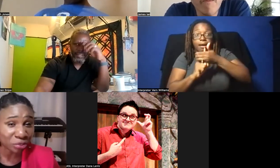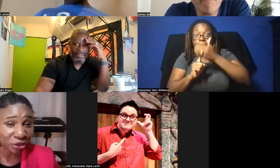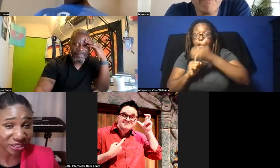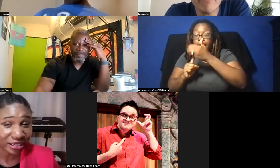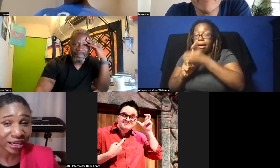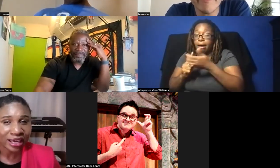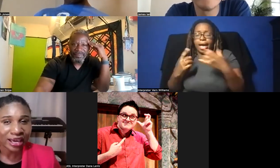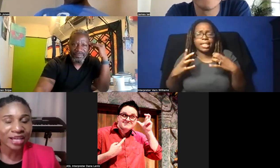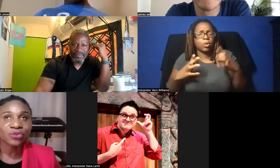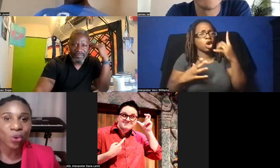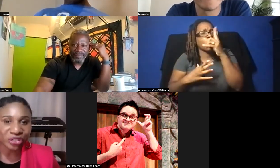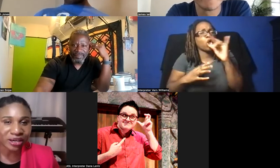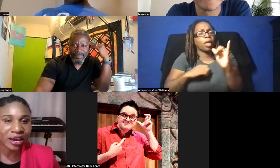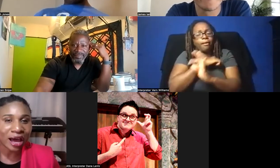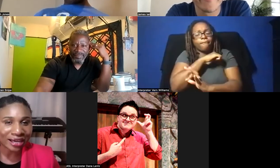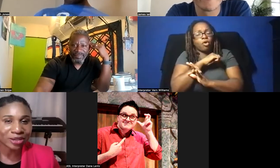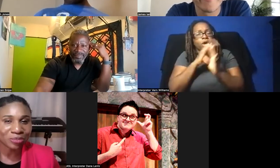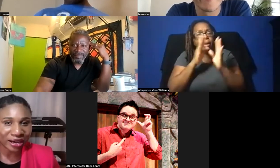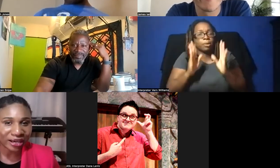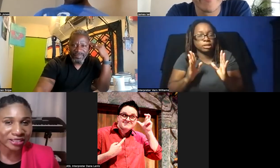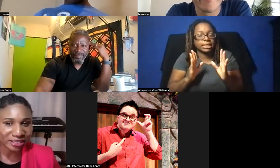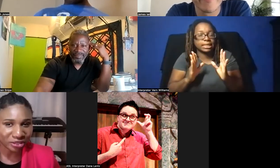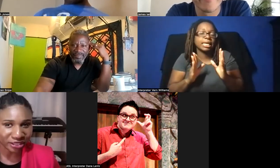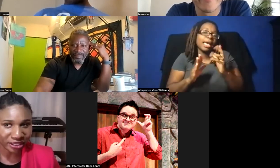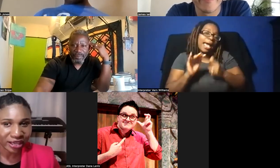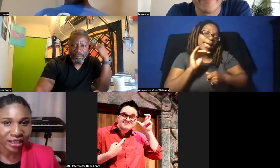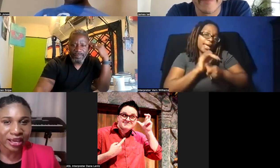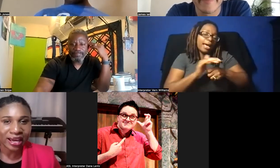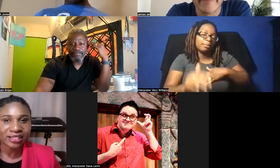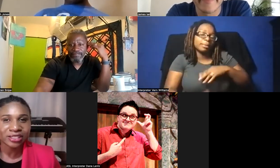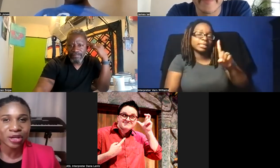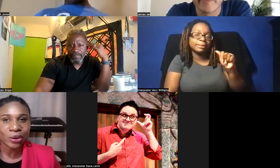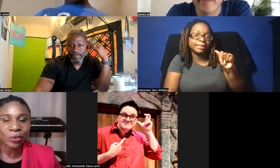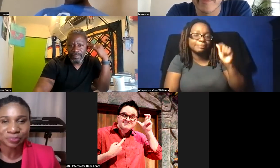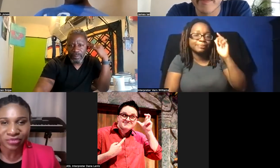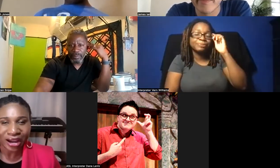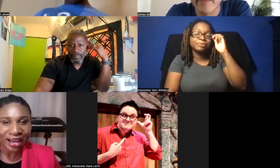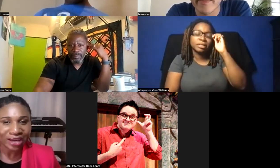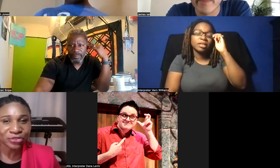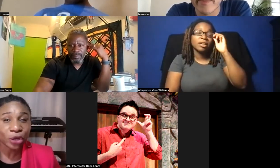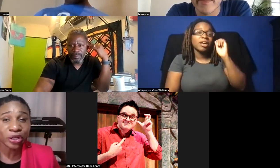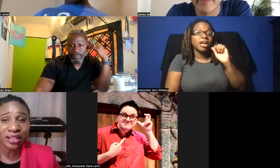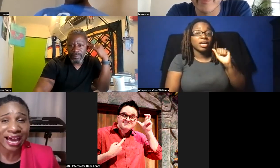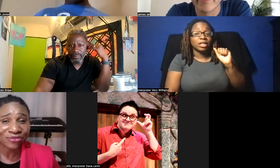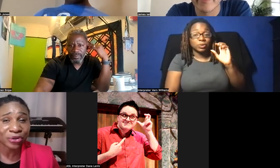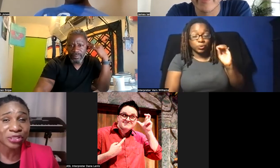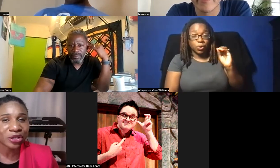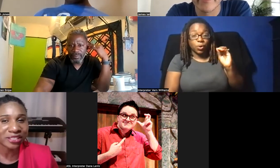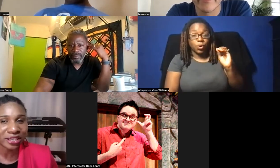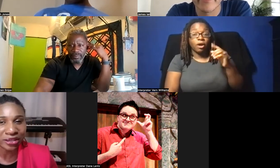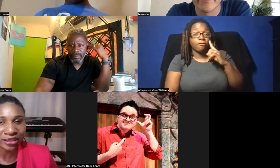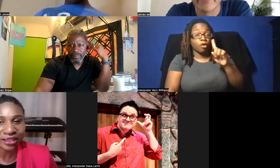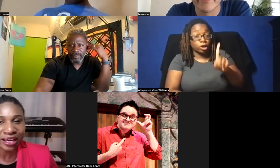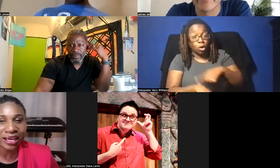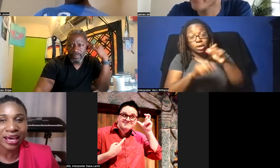foreign person, and of course, hide my disability. And so I floated on that for as long